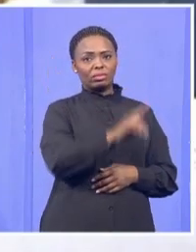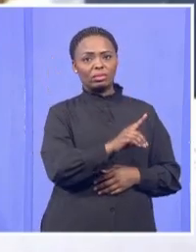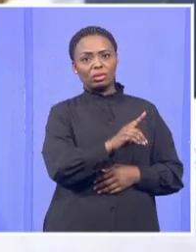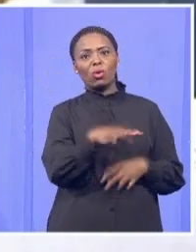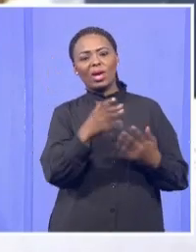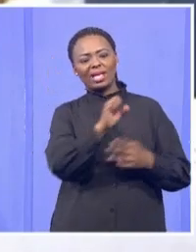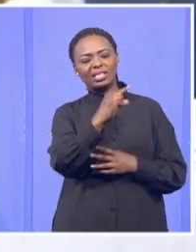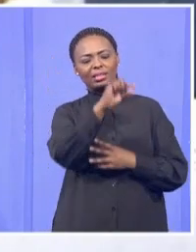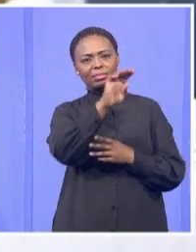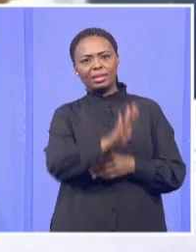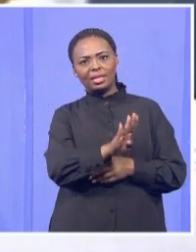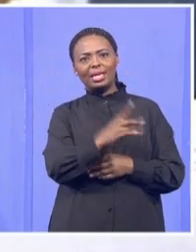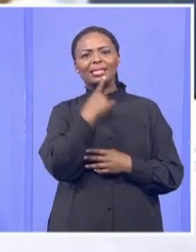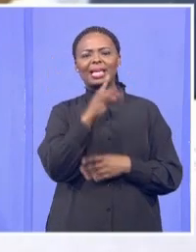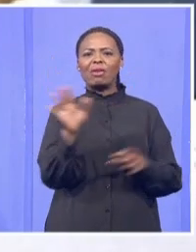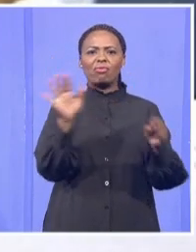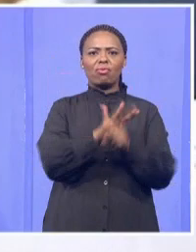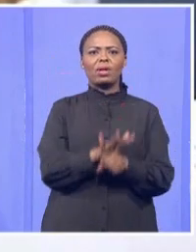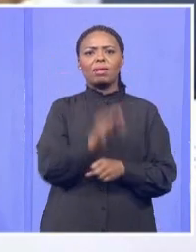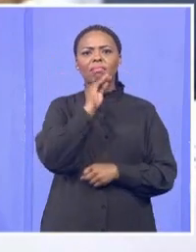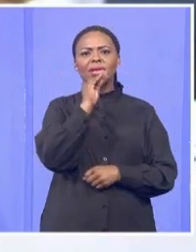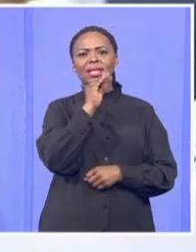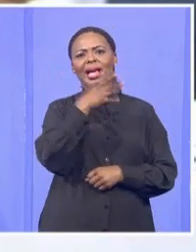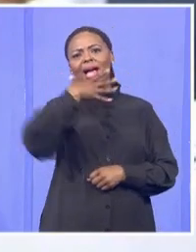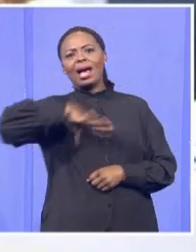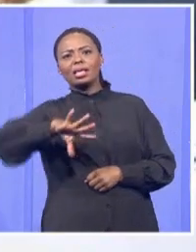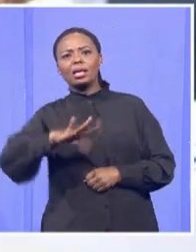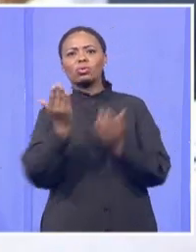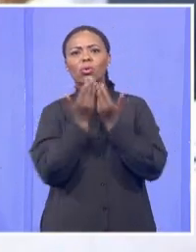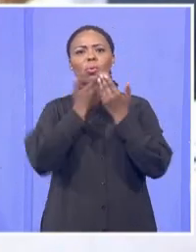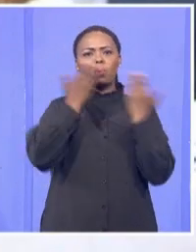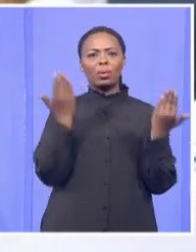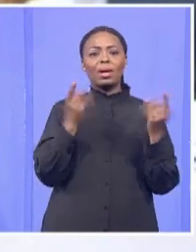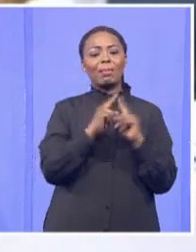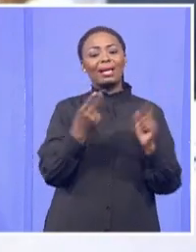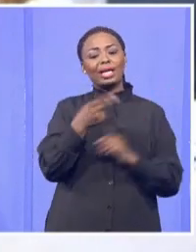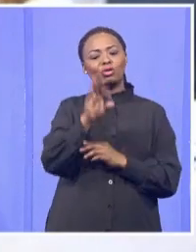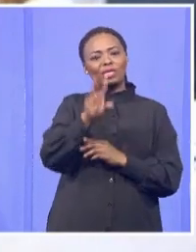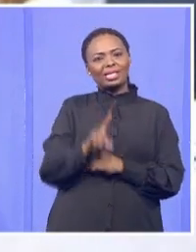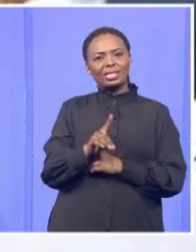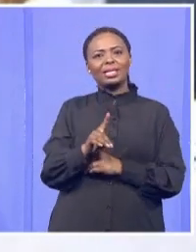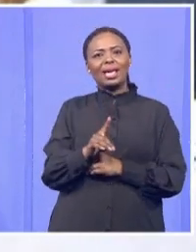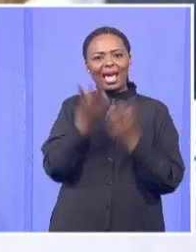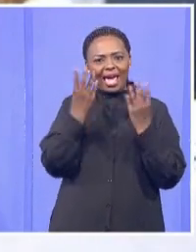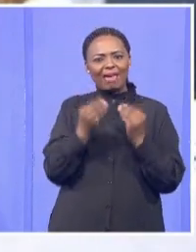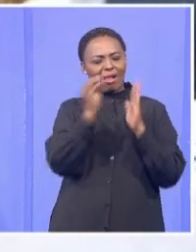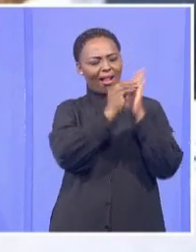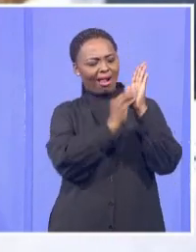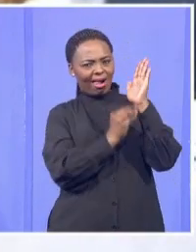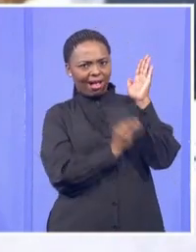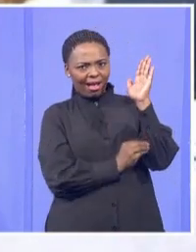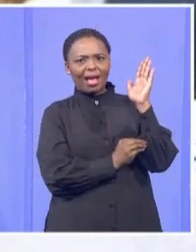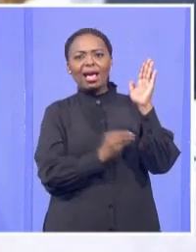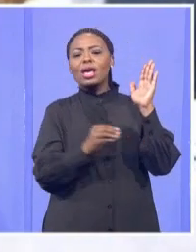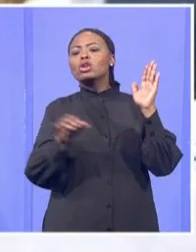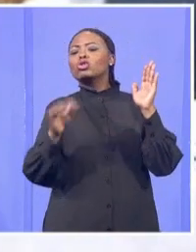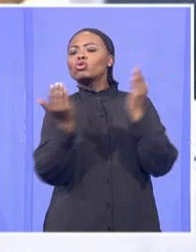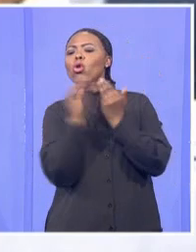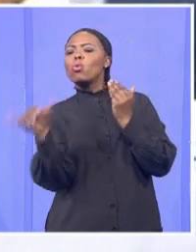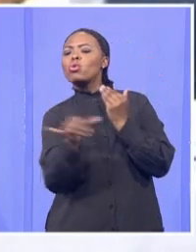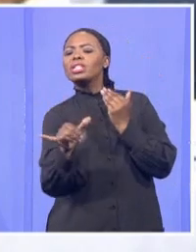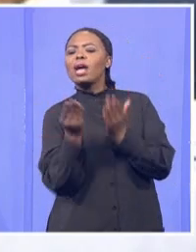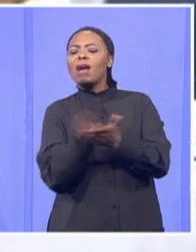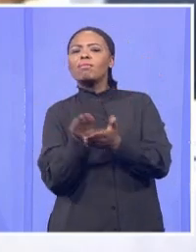helicopter view of other schools that might not be full. But the HOD has that helicopter view of other schools that might have